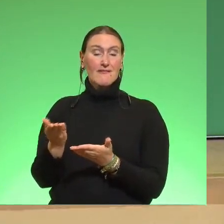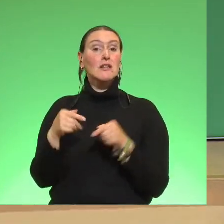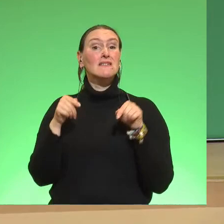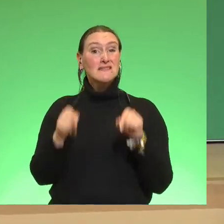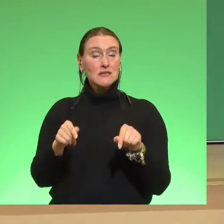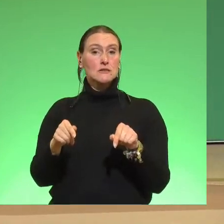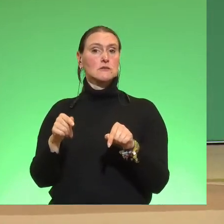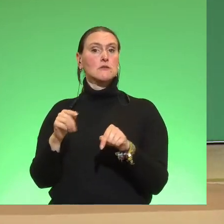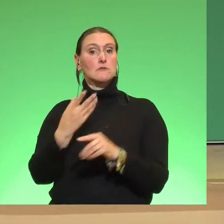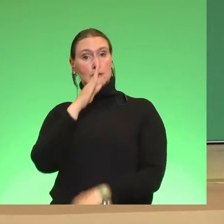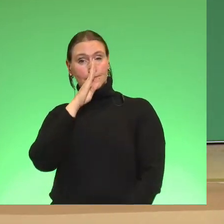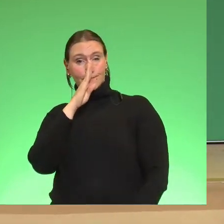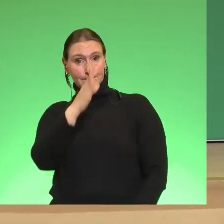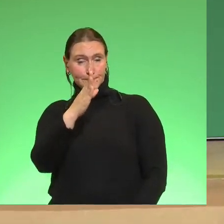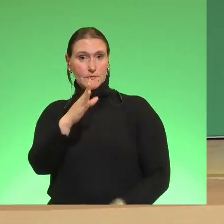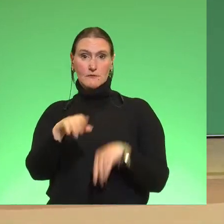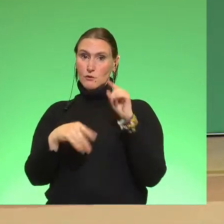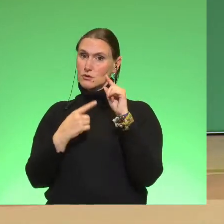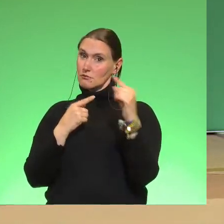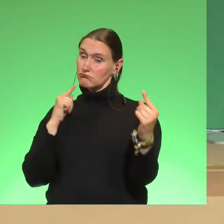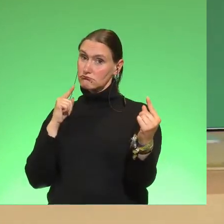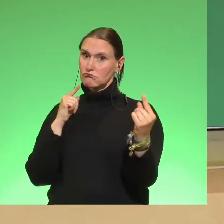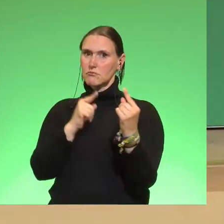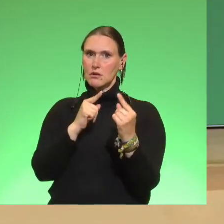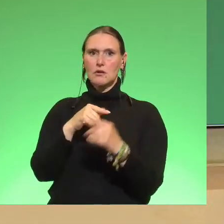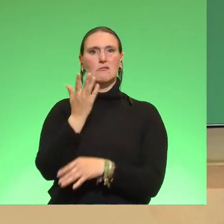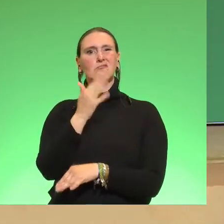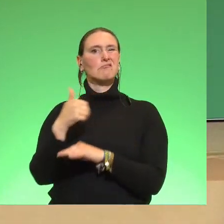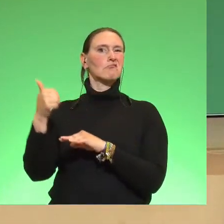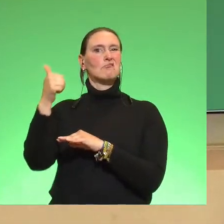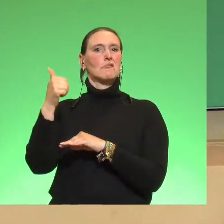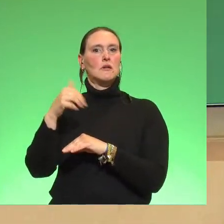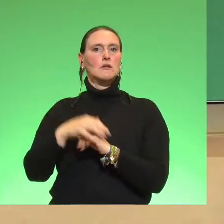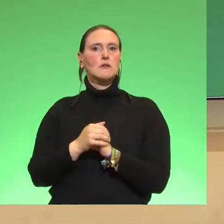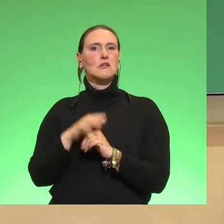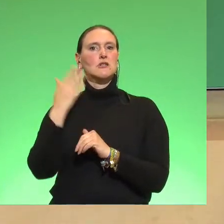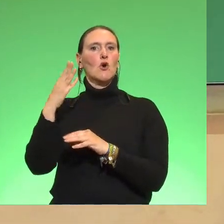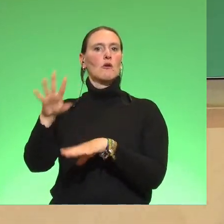this attitude was answered with an authoritarian eagerness to teach.